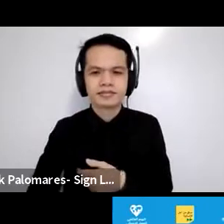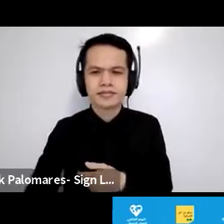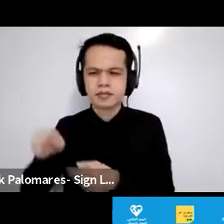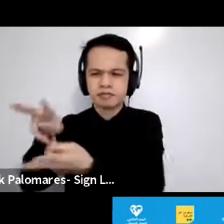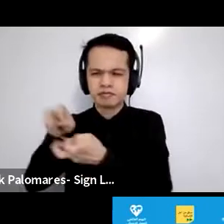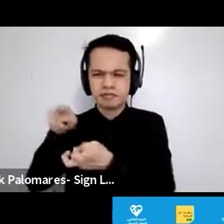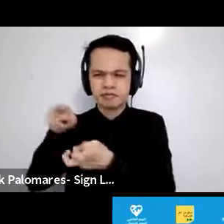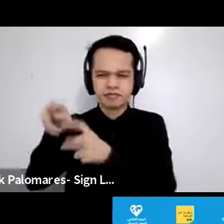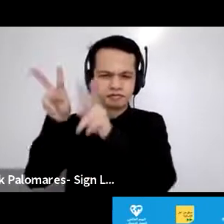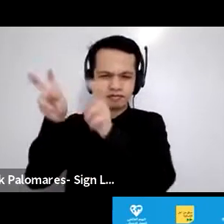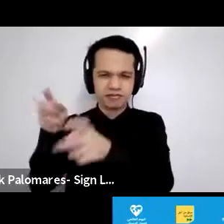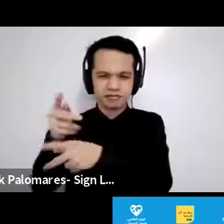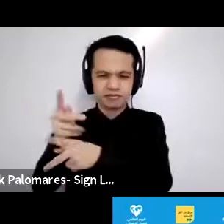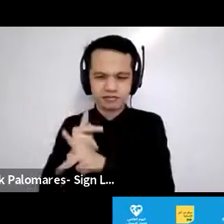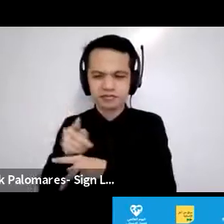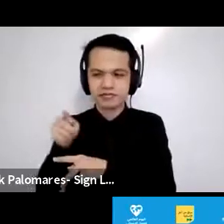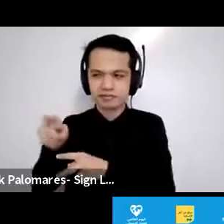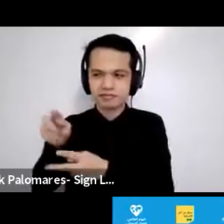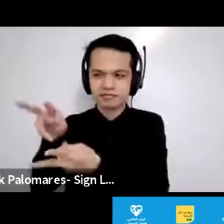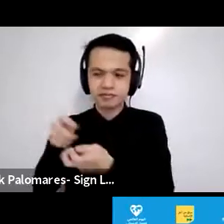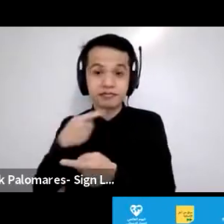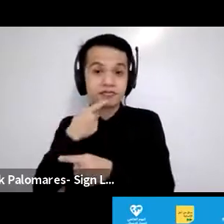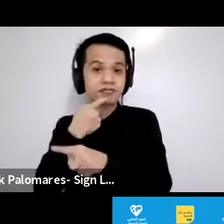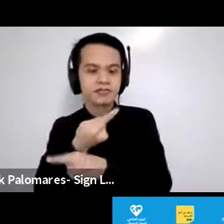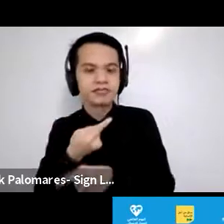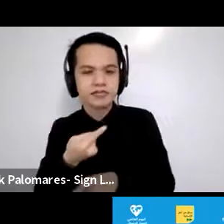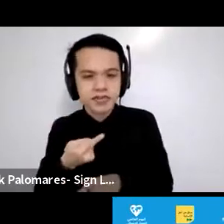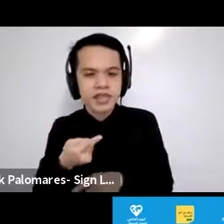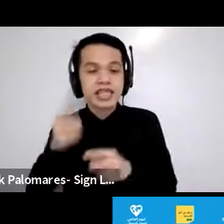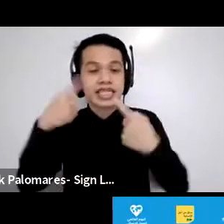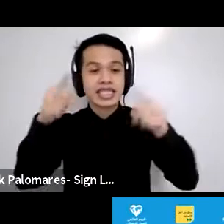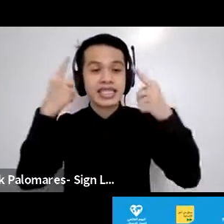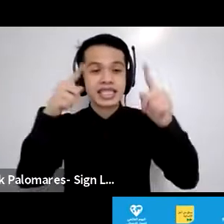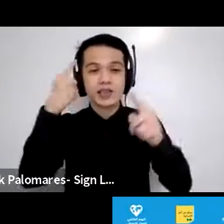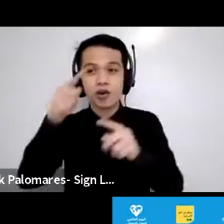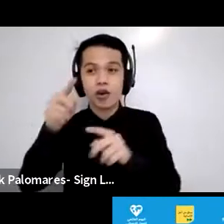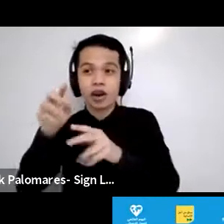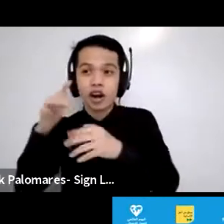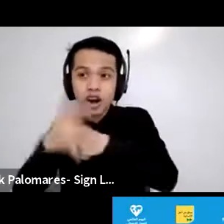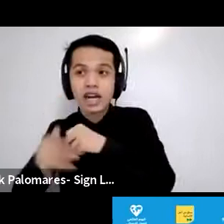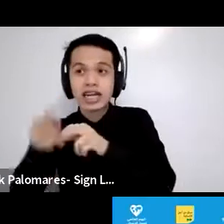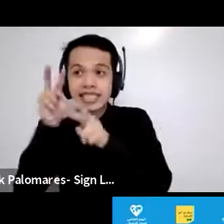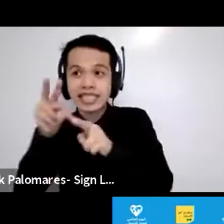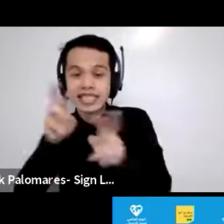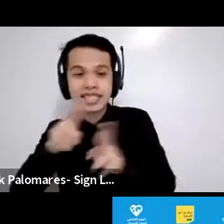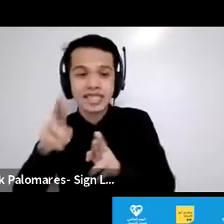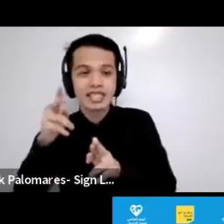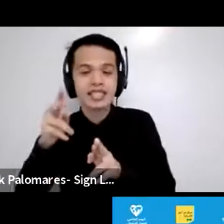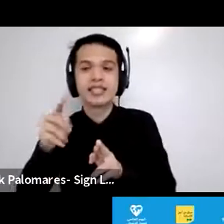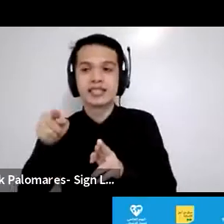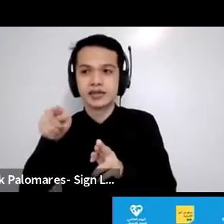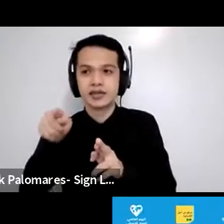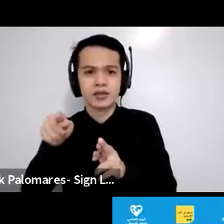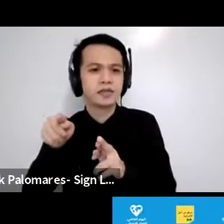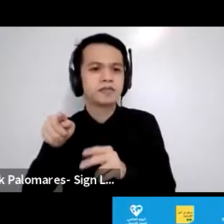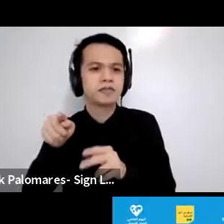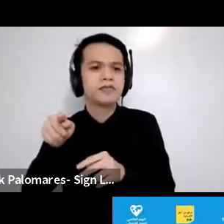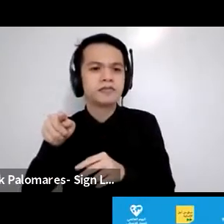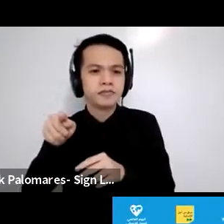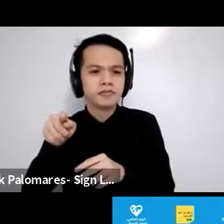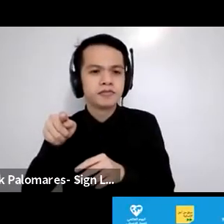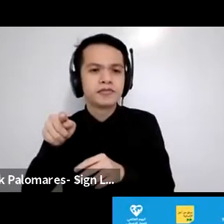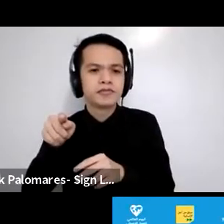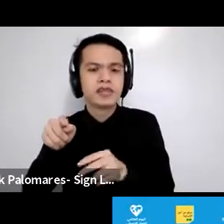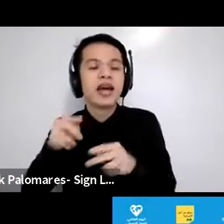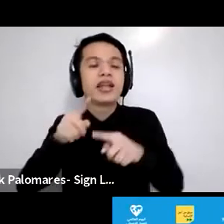country director, Lott Pelisco, the success of anticipatory action as an innovation will be marked by